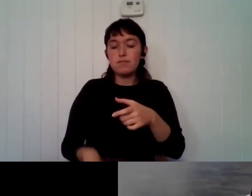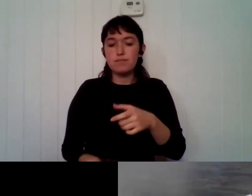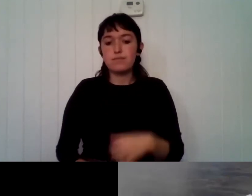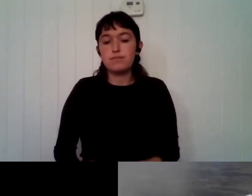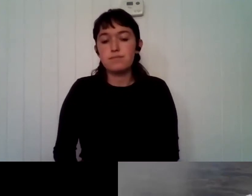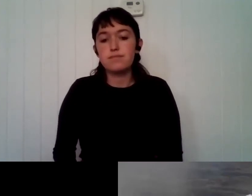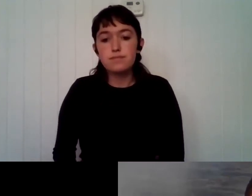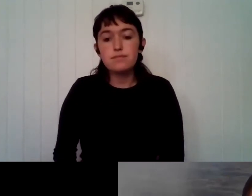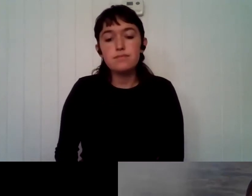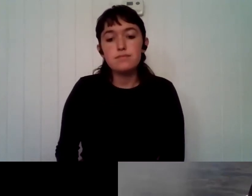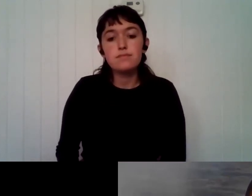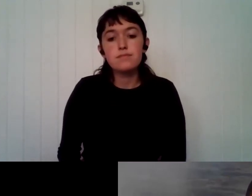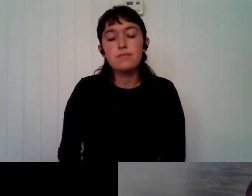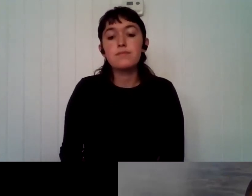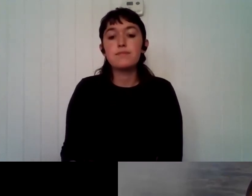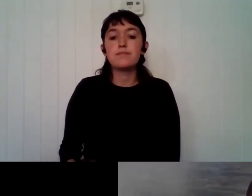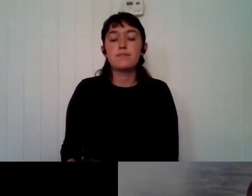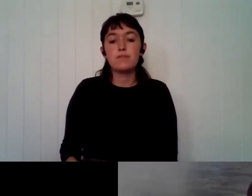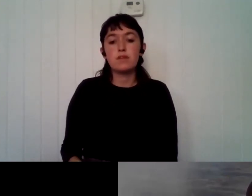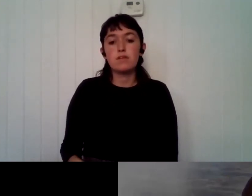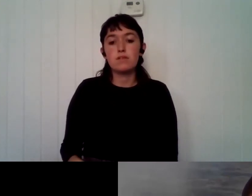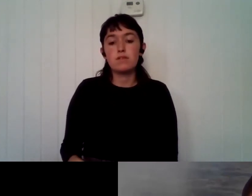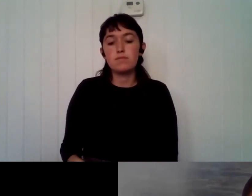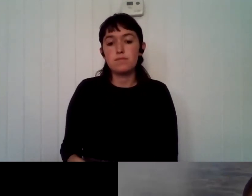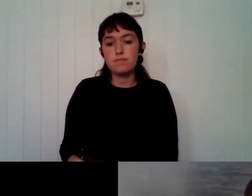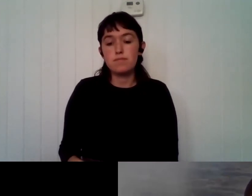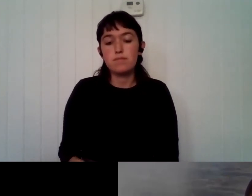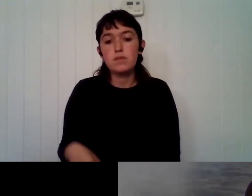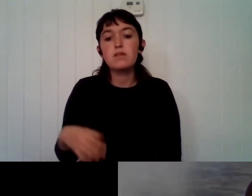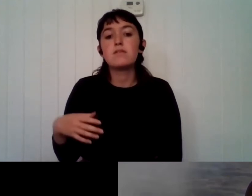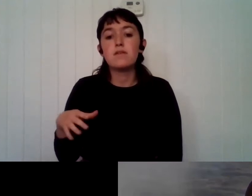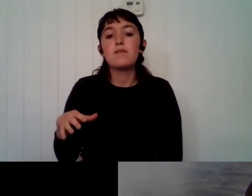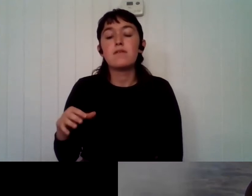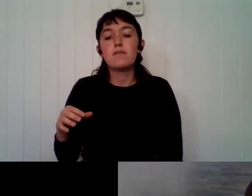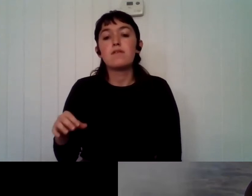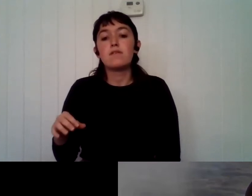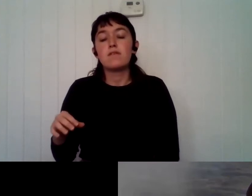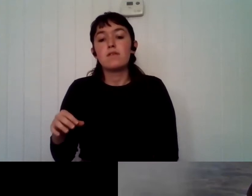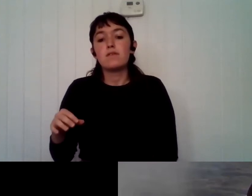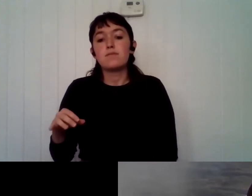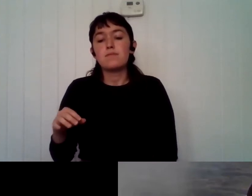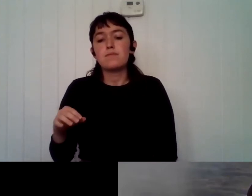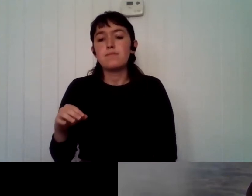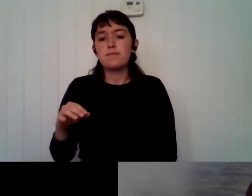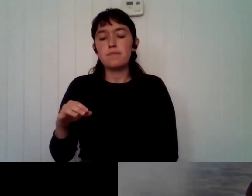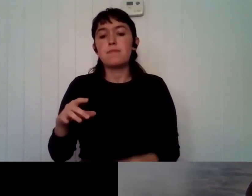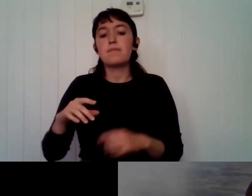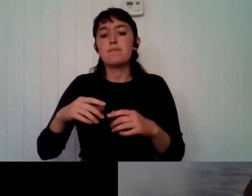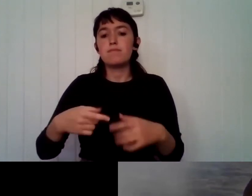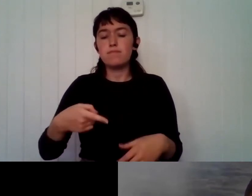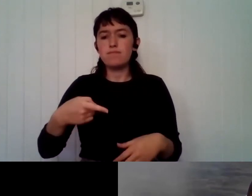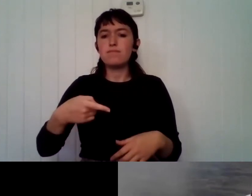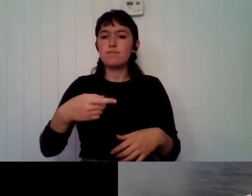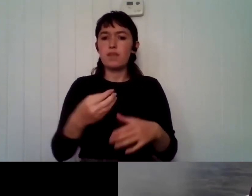in their geologic history, which is really, really big, really long, they